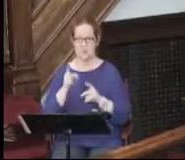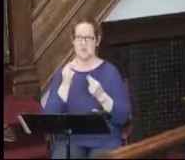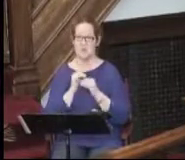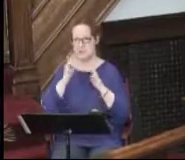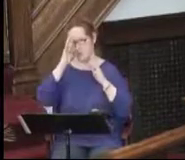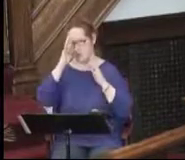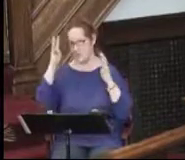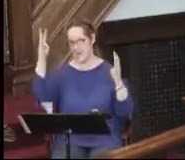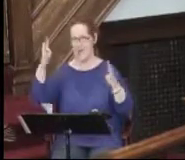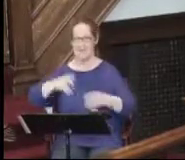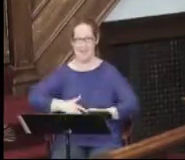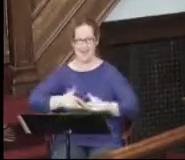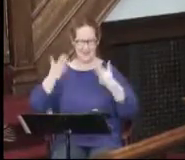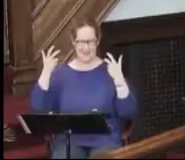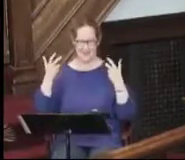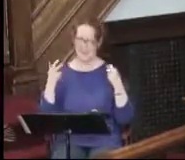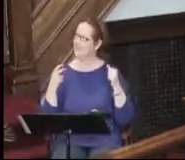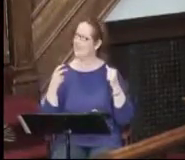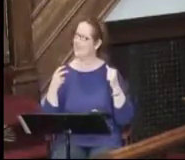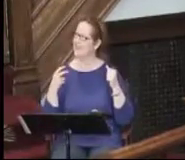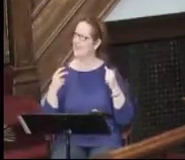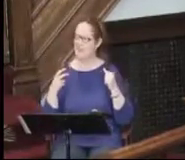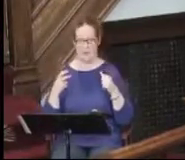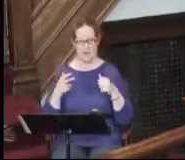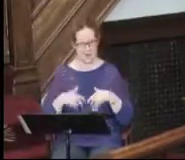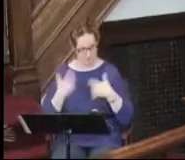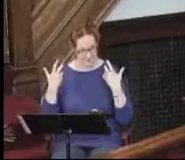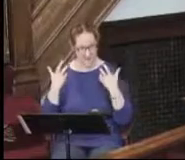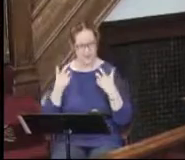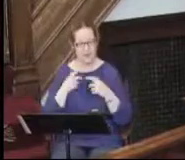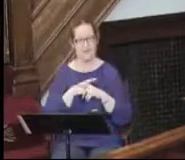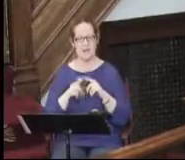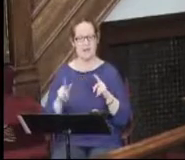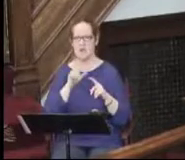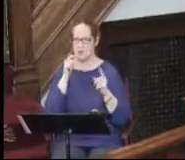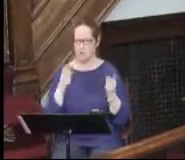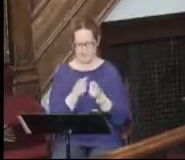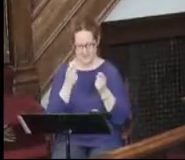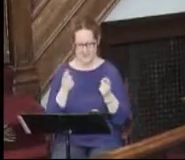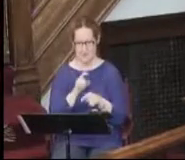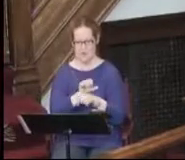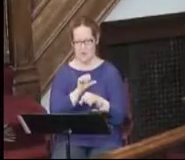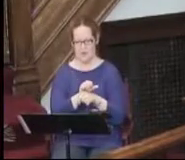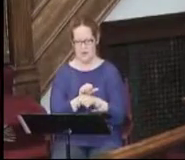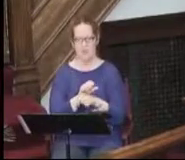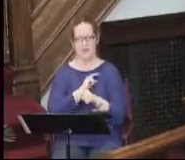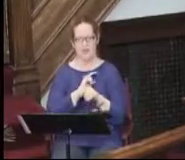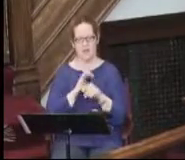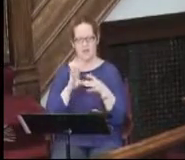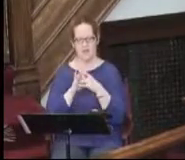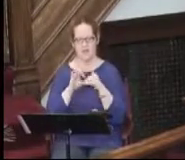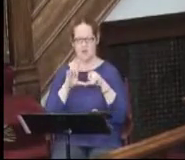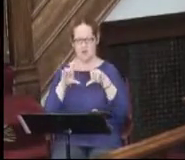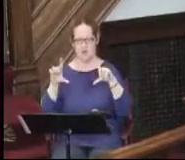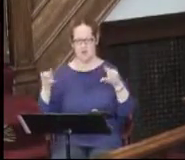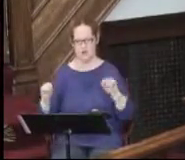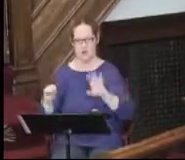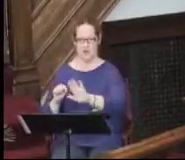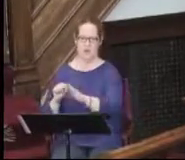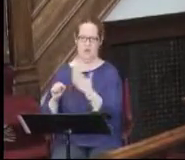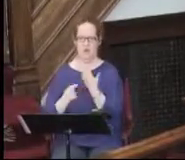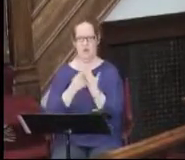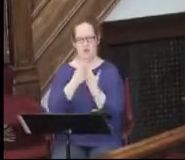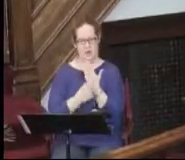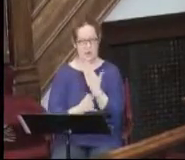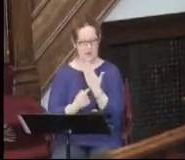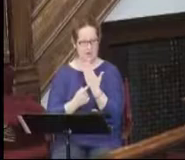anger, some be angry, but sin not work, then take that connection card and on the back and say, I want to